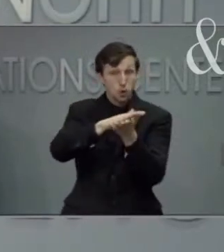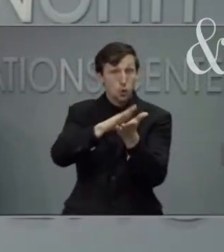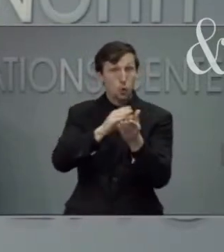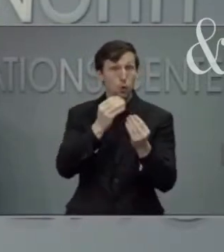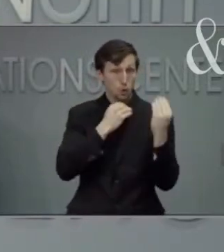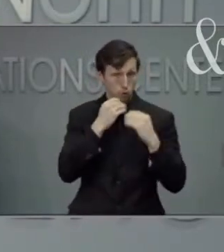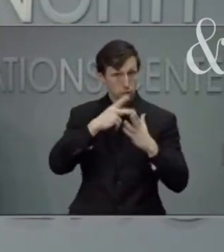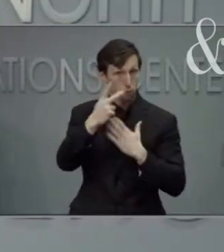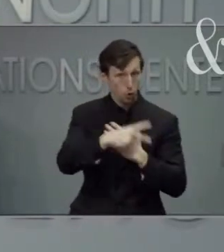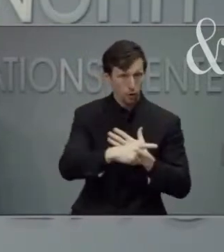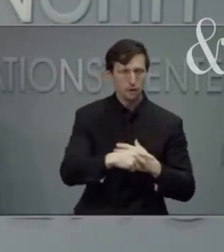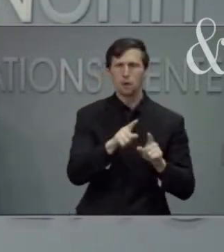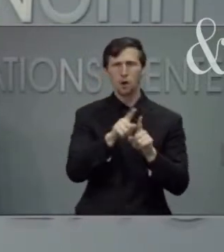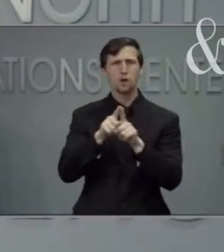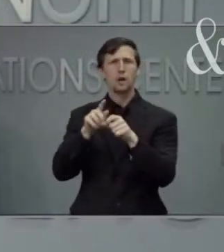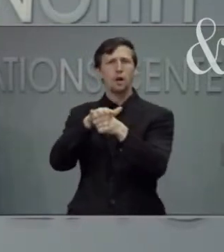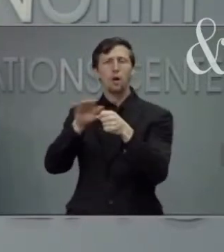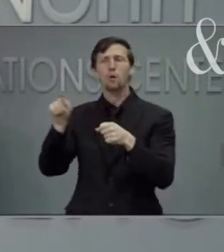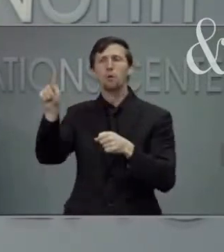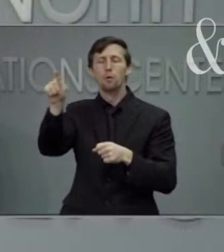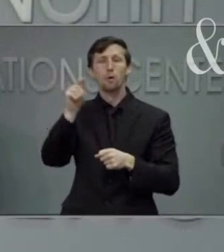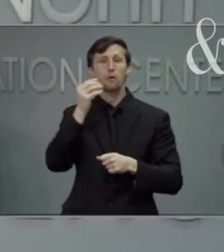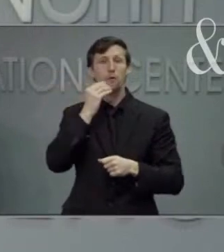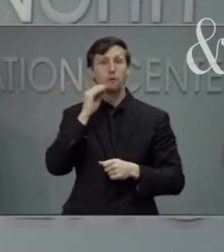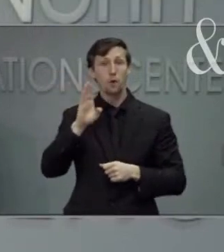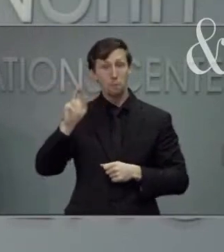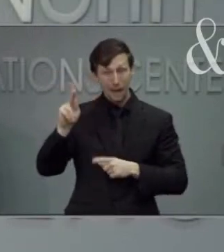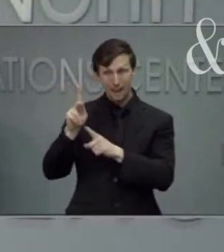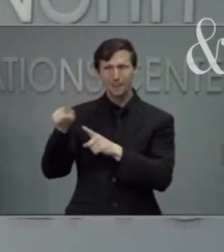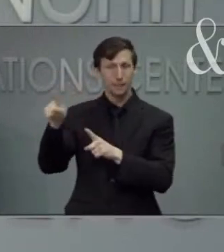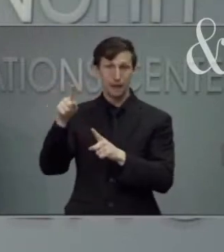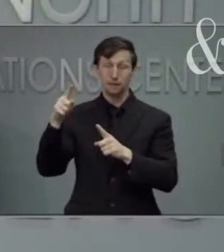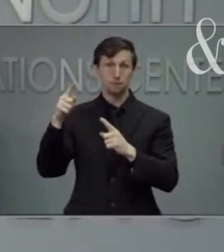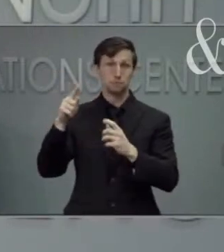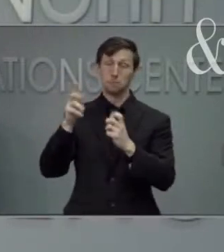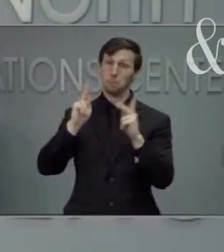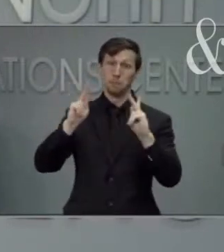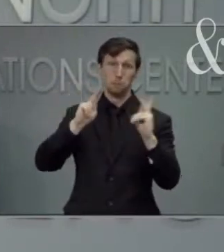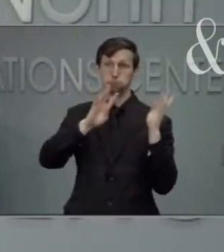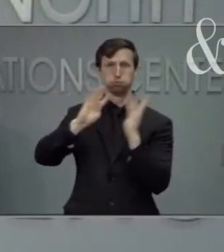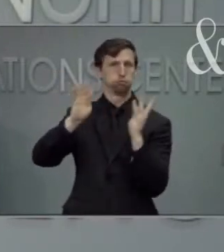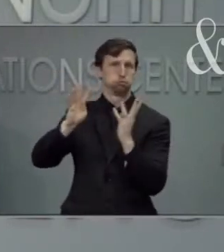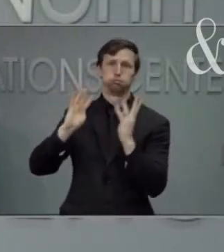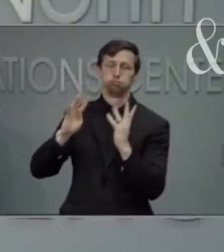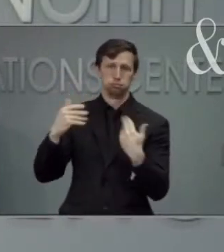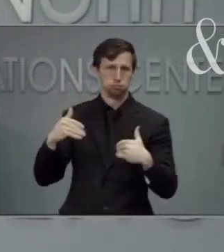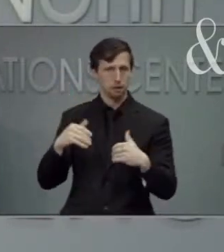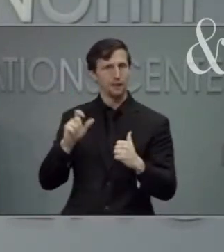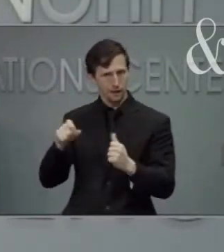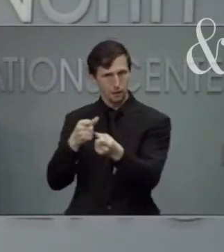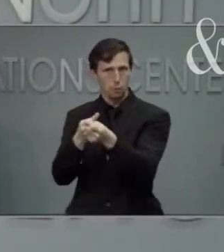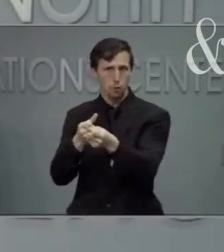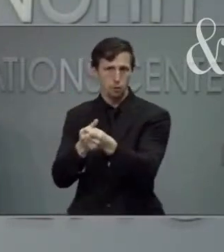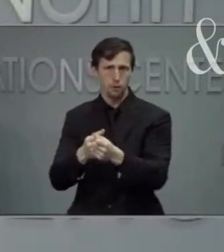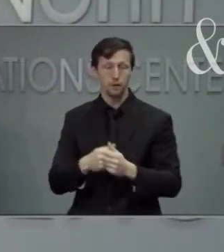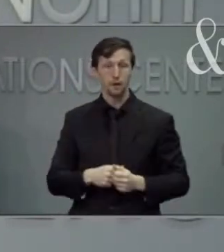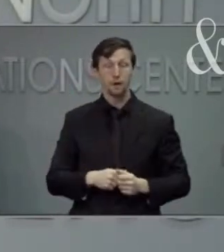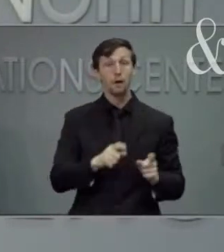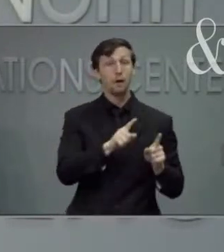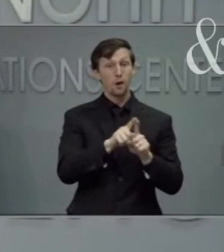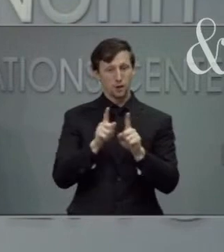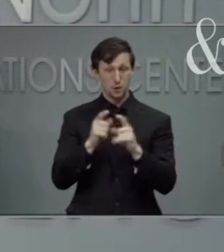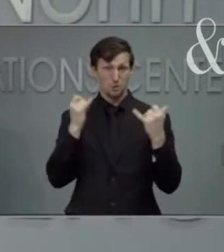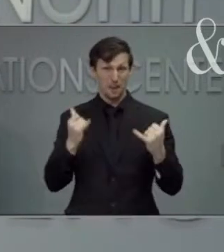well as our food banks that are helping more people than ever before. The need for access to high-speed internet everywhere is